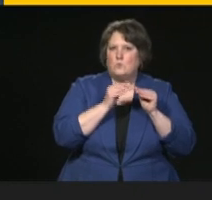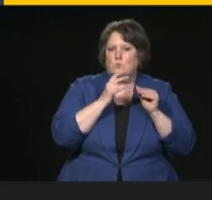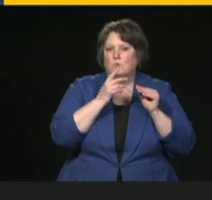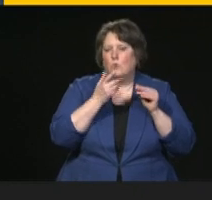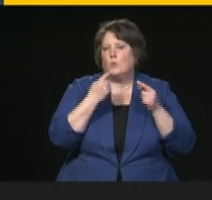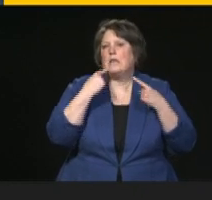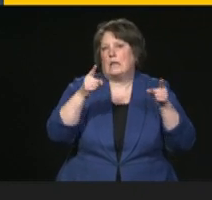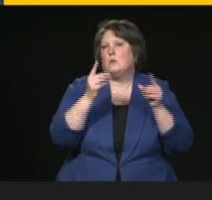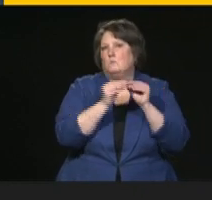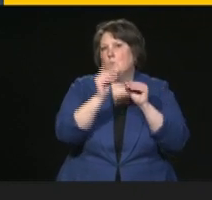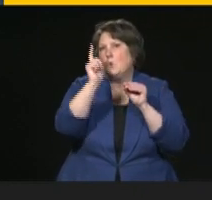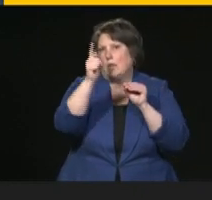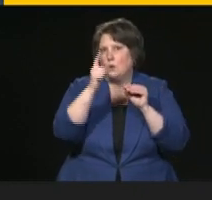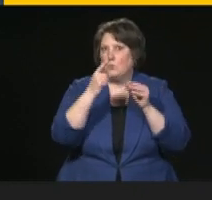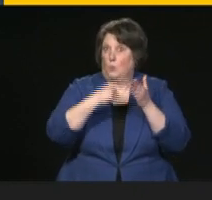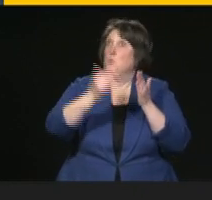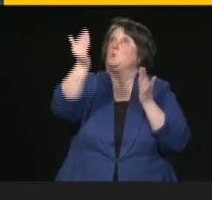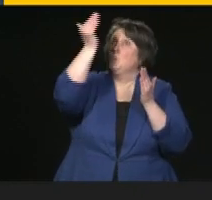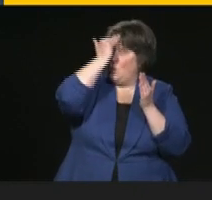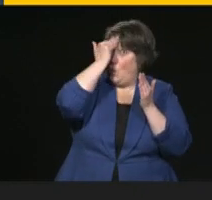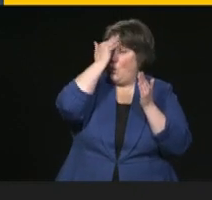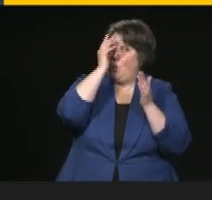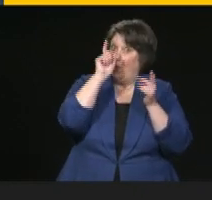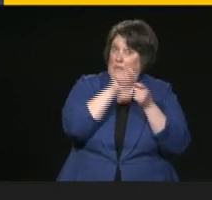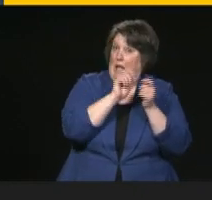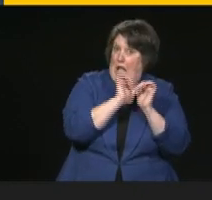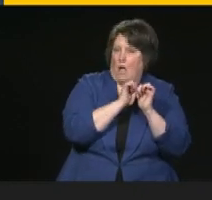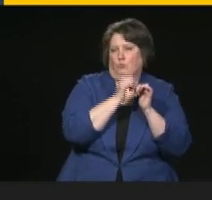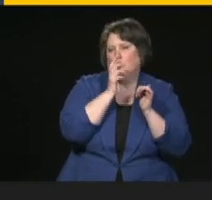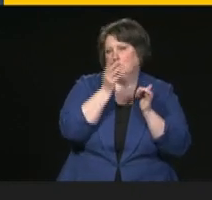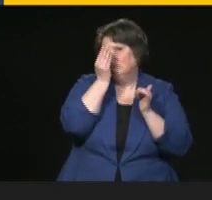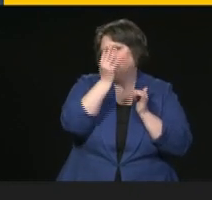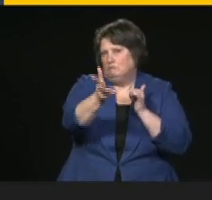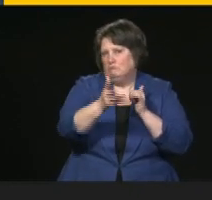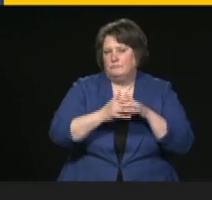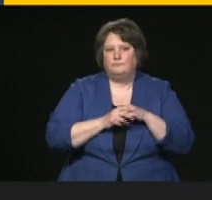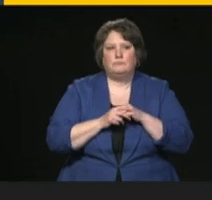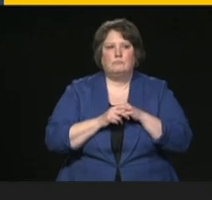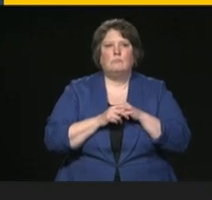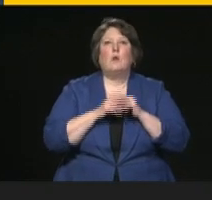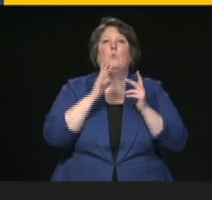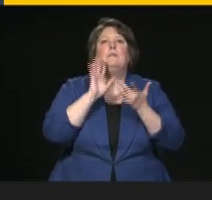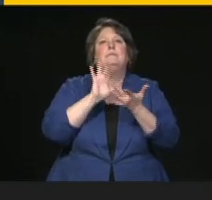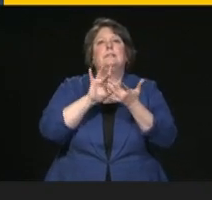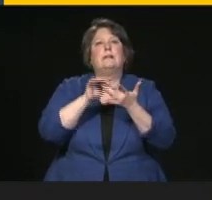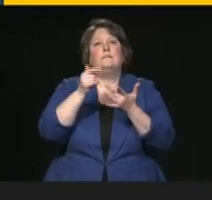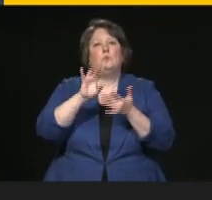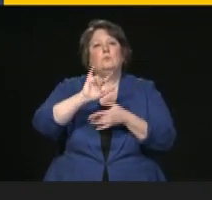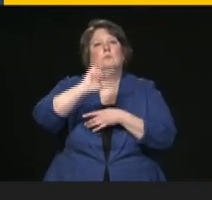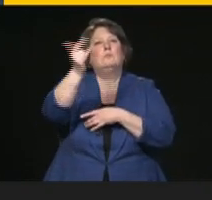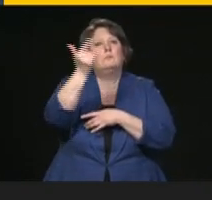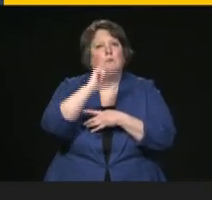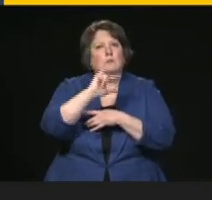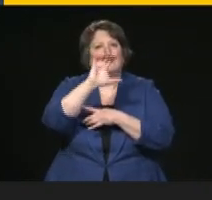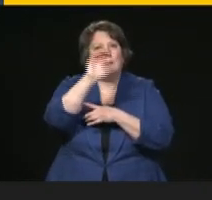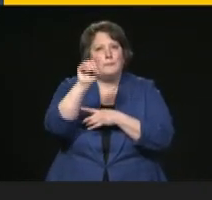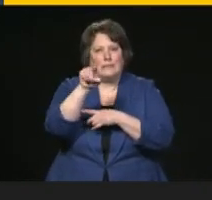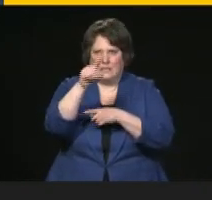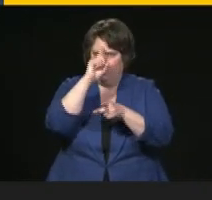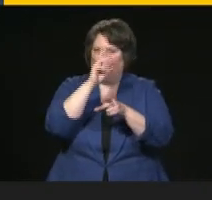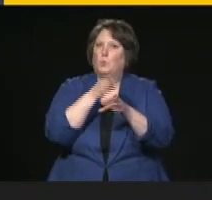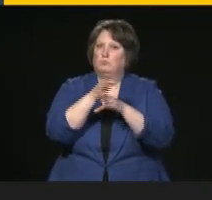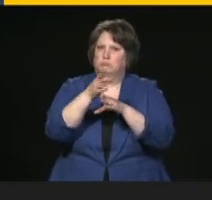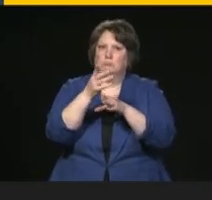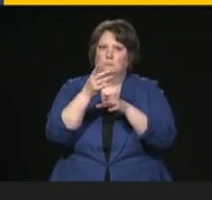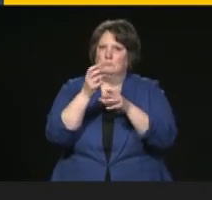discussions with a number of airline companies because we know that that sector has been particularly hard hit, and those discussions also